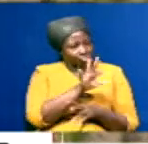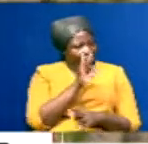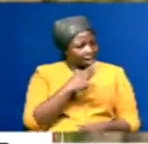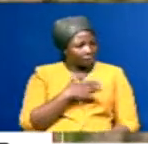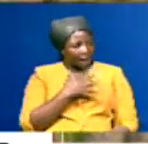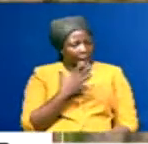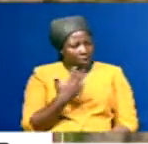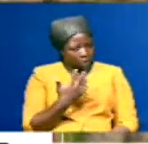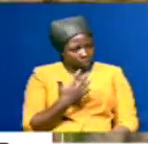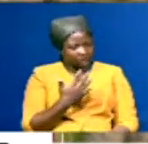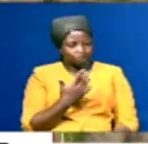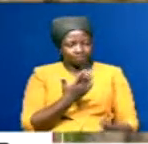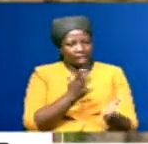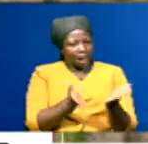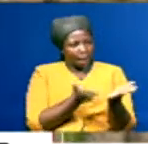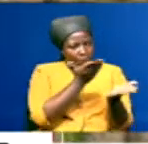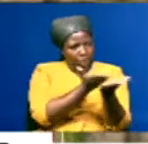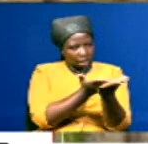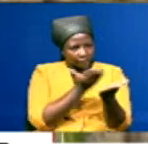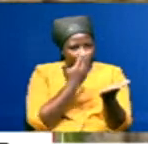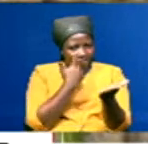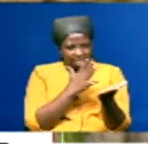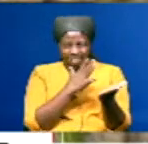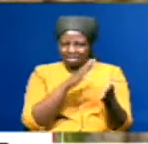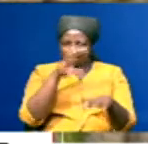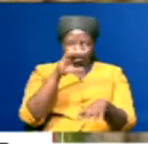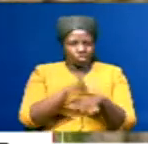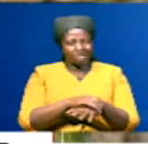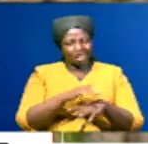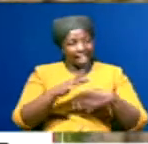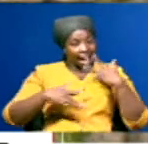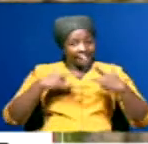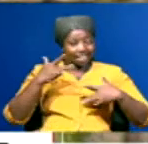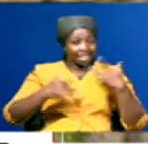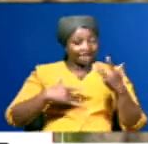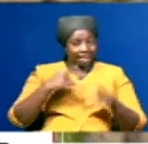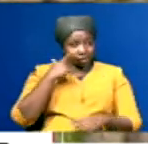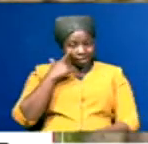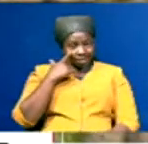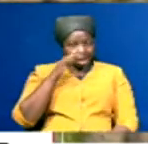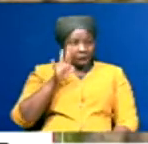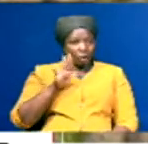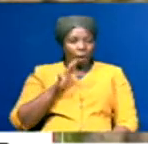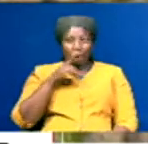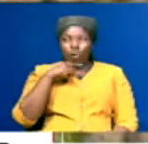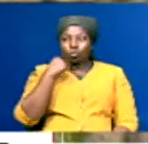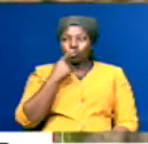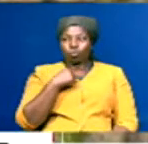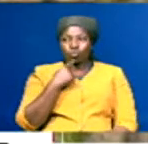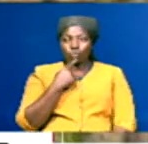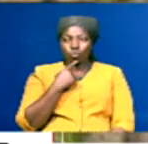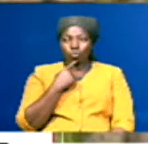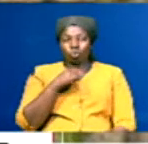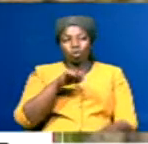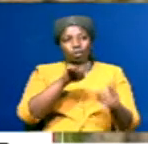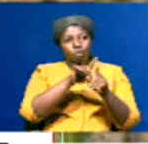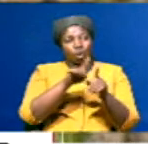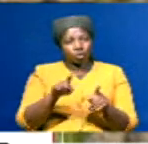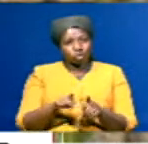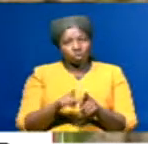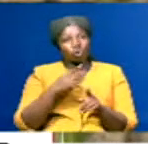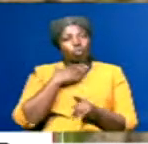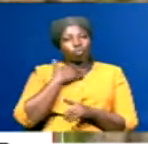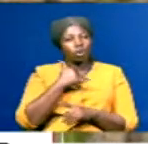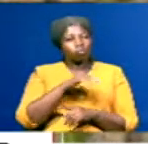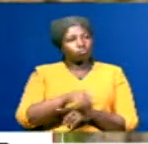applied, and I got excited to see a woman who is also wanting to go to